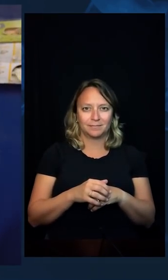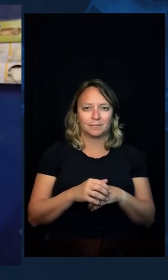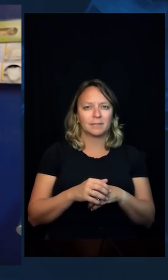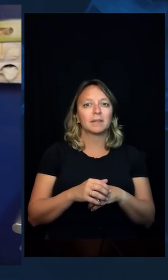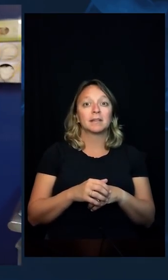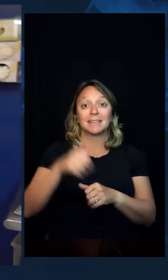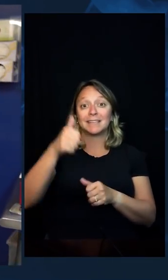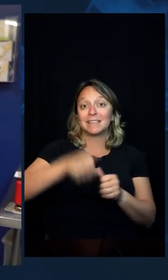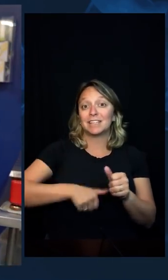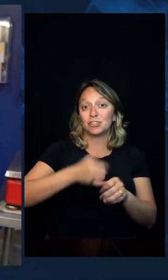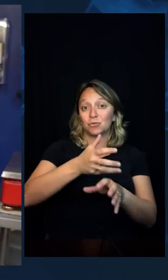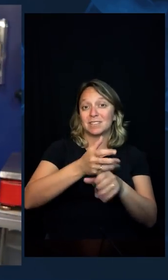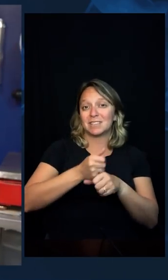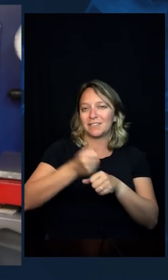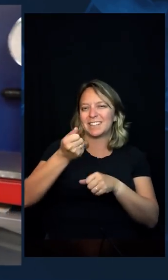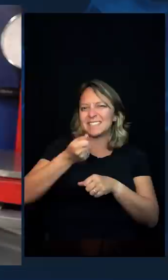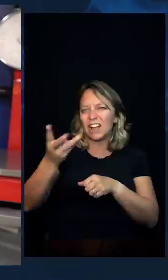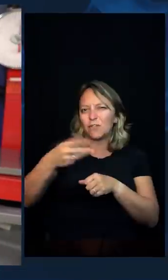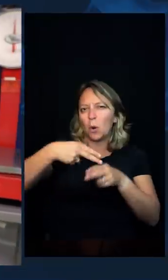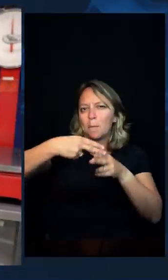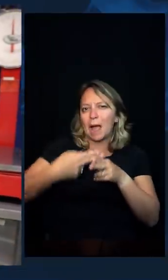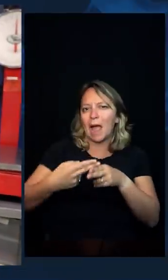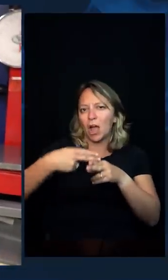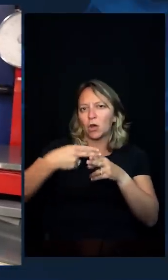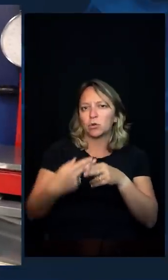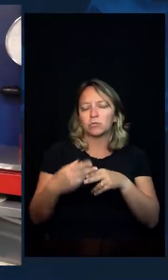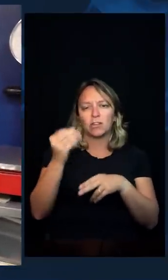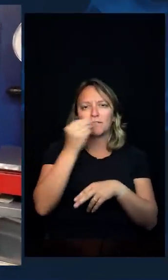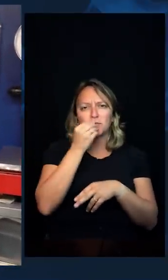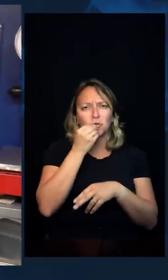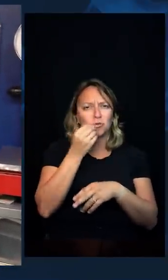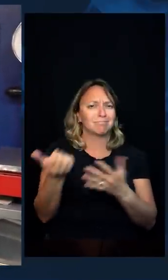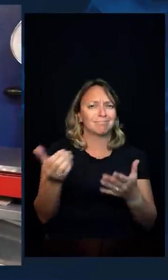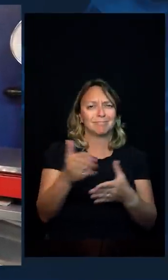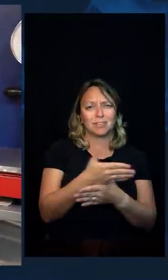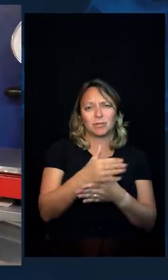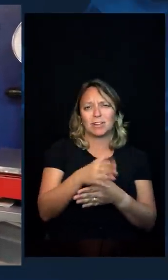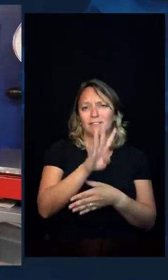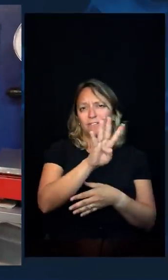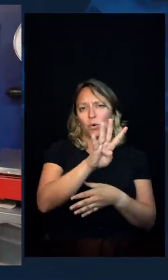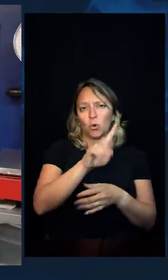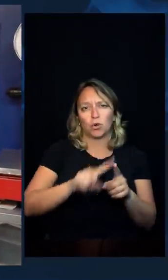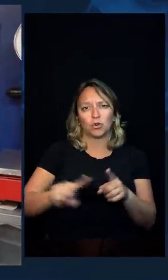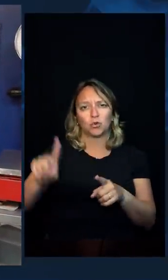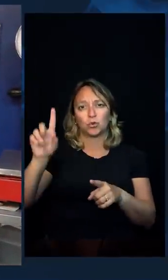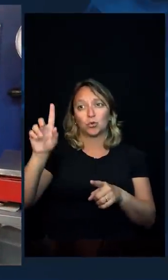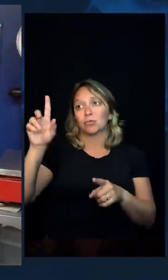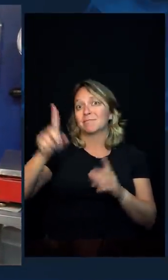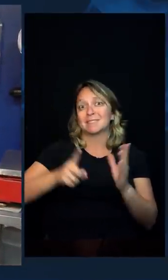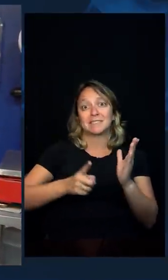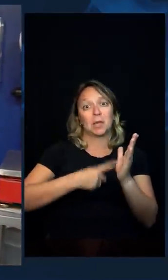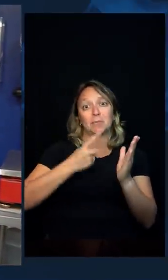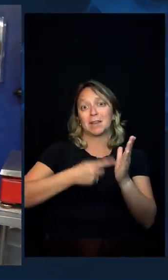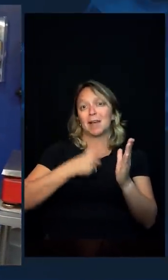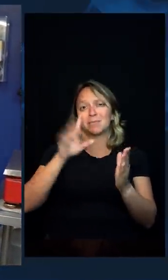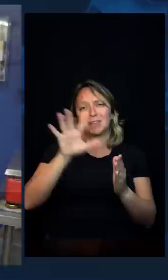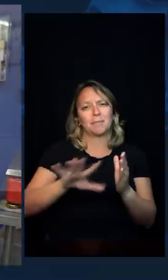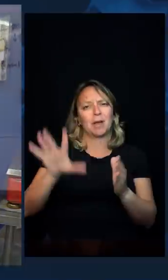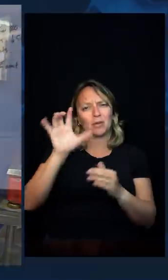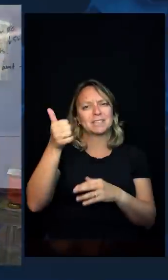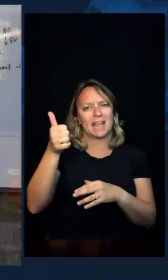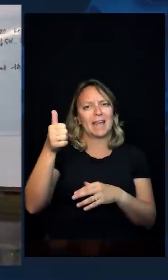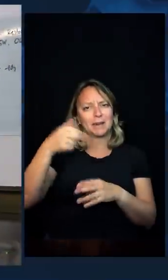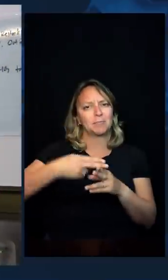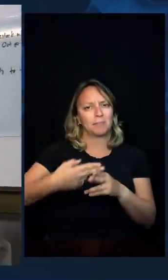They're each receiving several pounds of food, anywhere from about 4 pounds all the way up to sometimes about 10